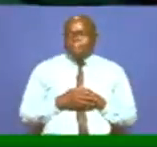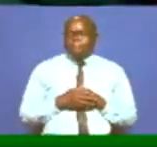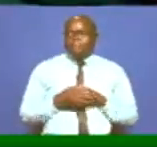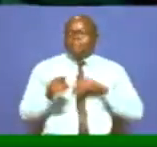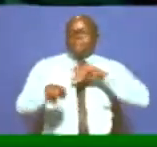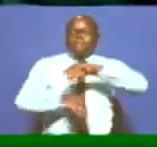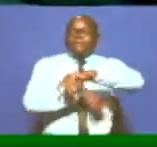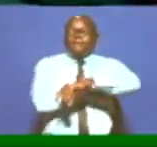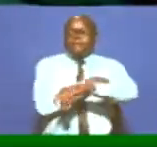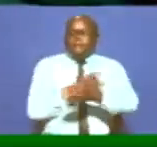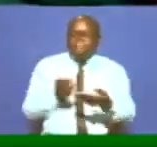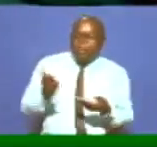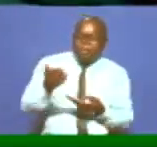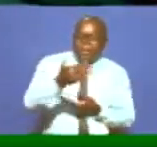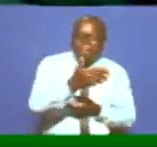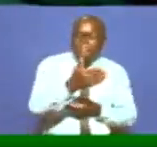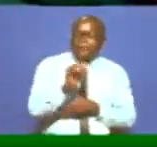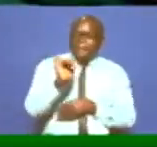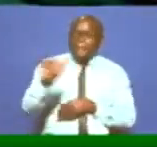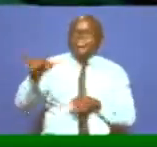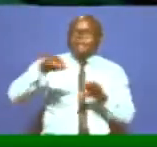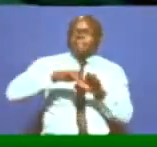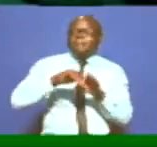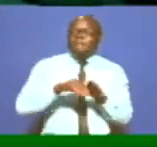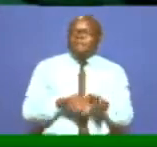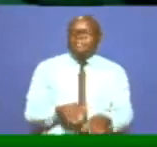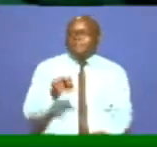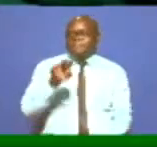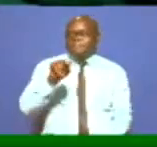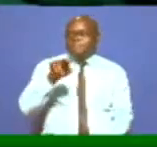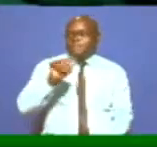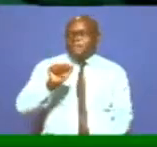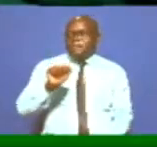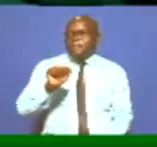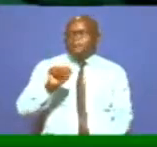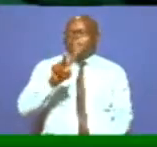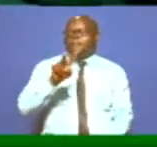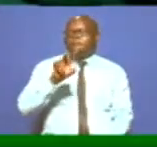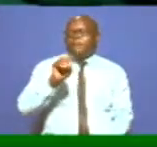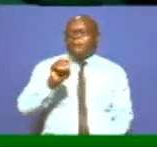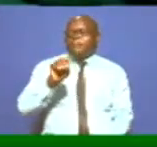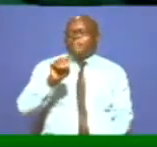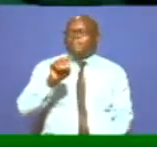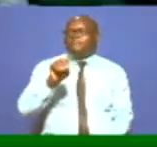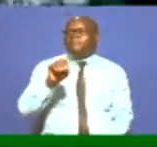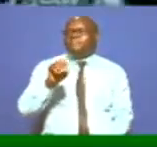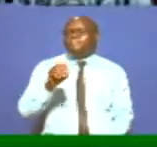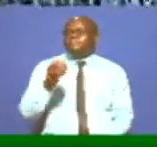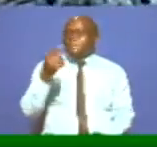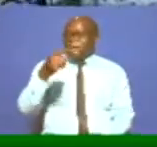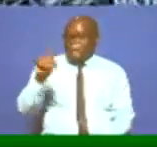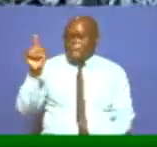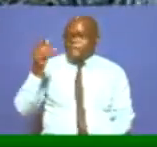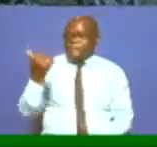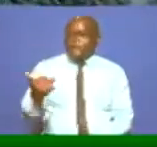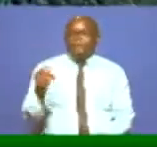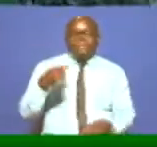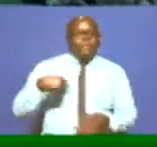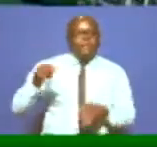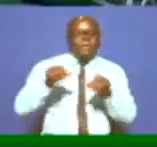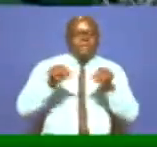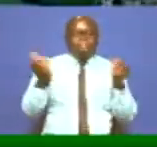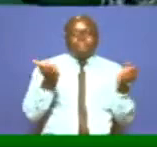Assembly, who happens to be member for Navaholo, Honorable Emmanuel Wangwe. All right, honorable members, we can now start